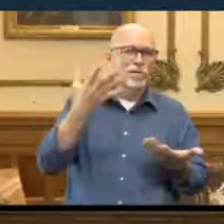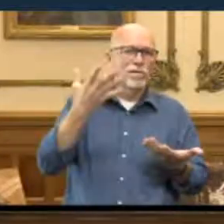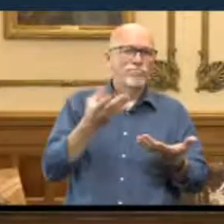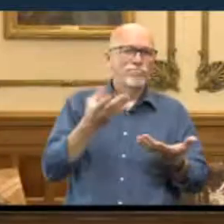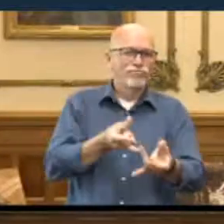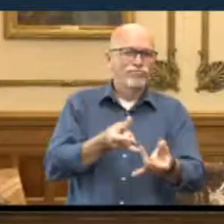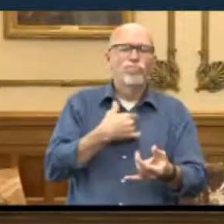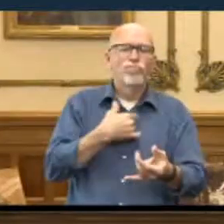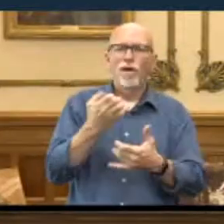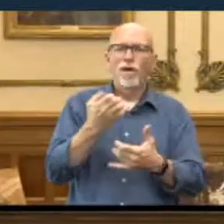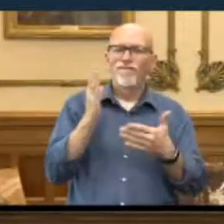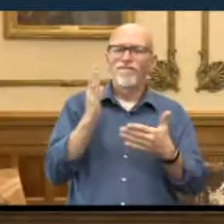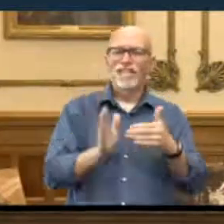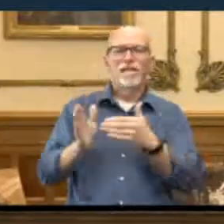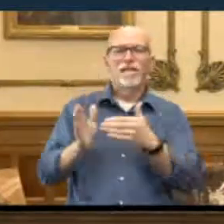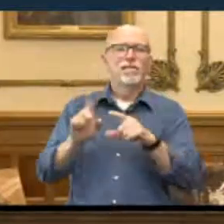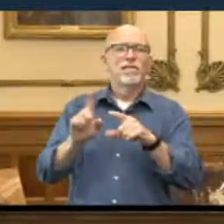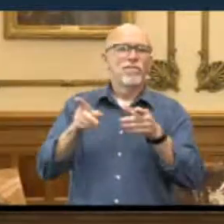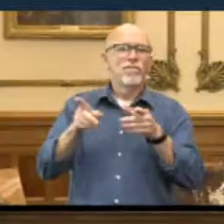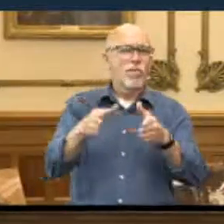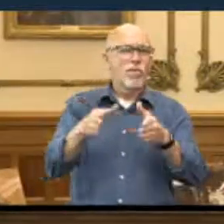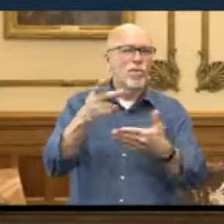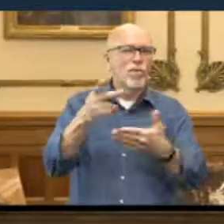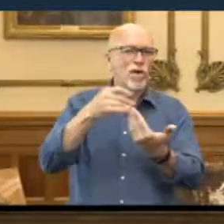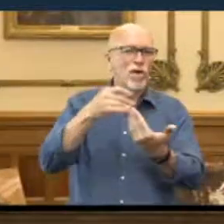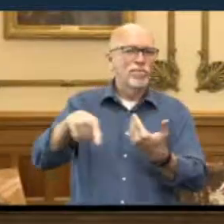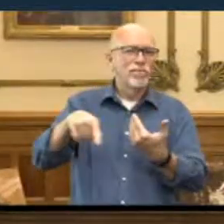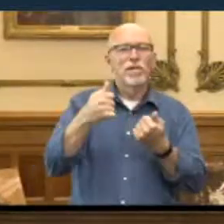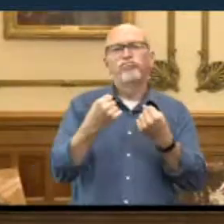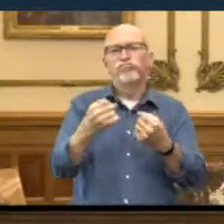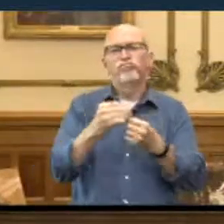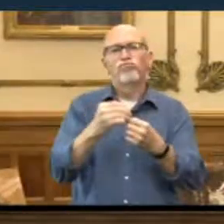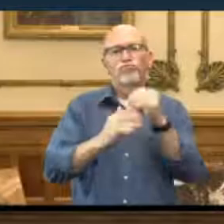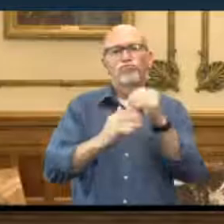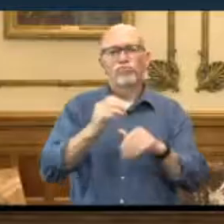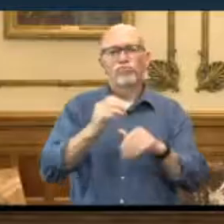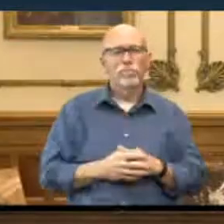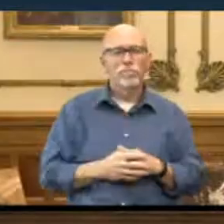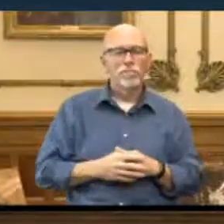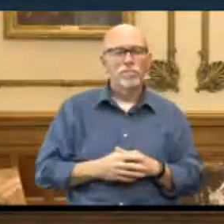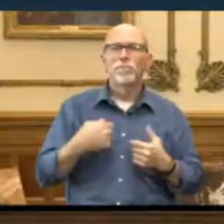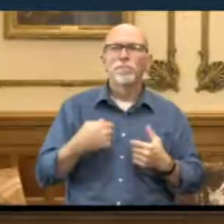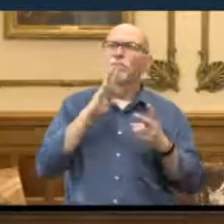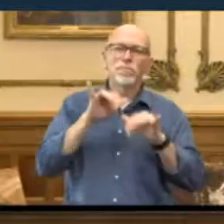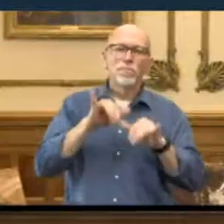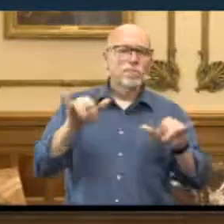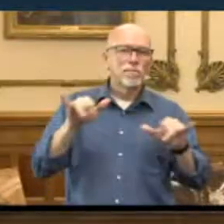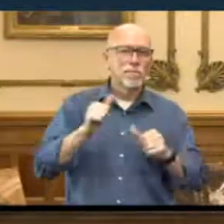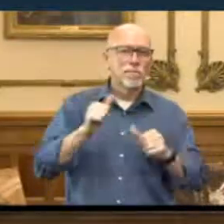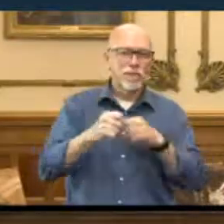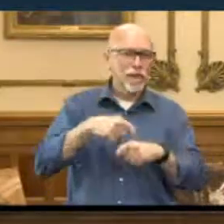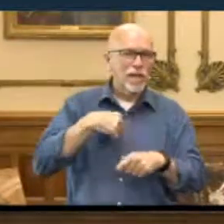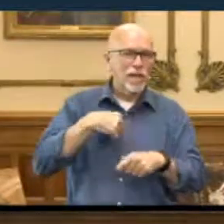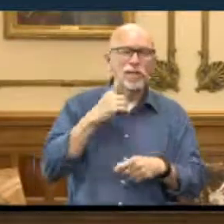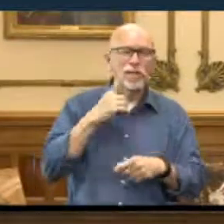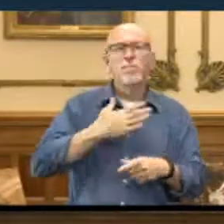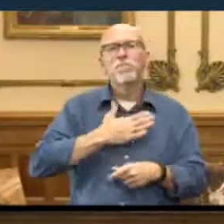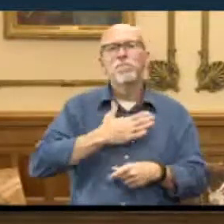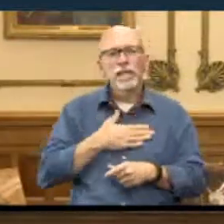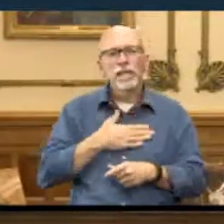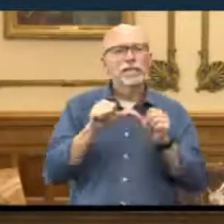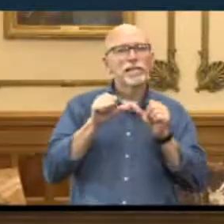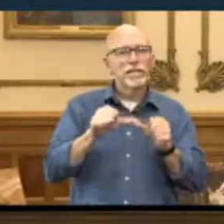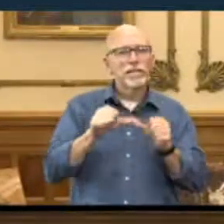get these projects done for all of you. I can't say this enough. I say this every time I speak. Please continue